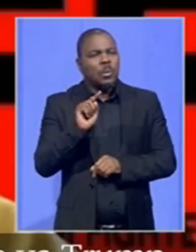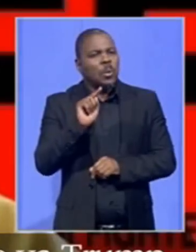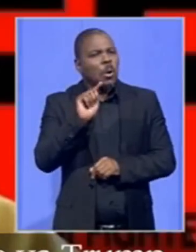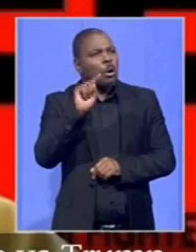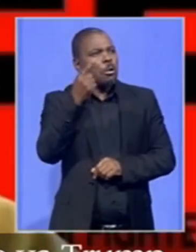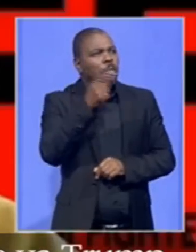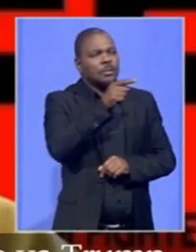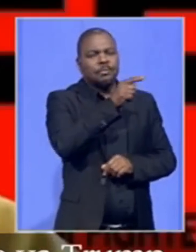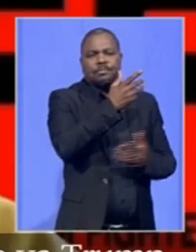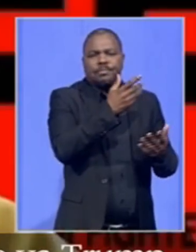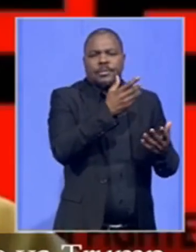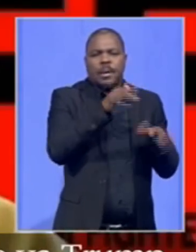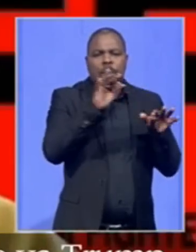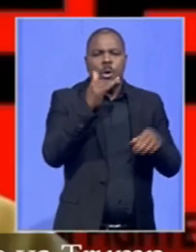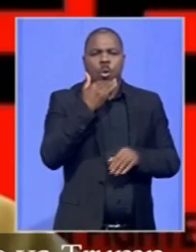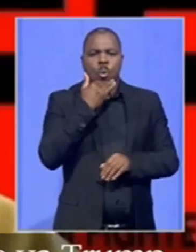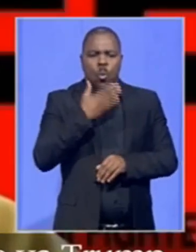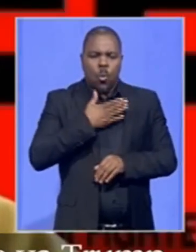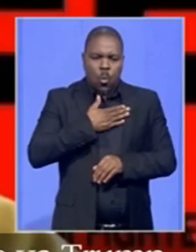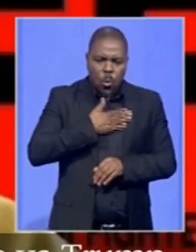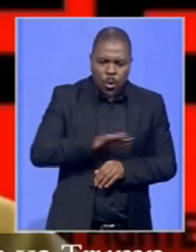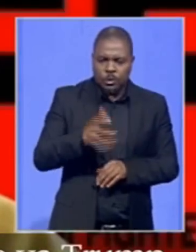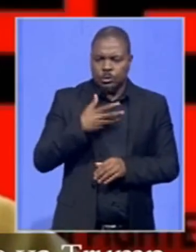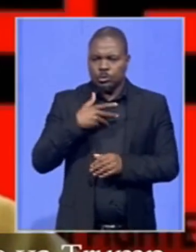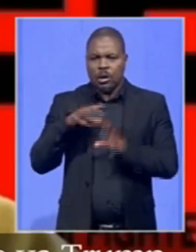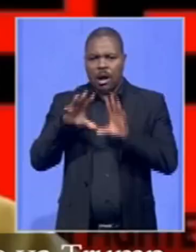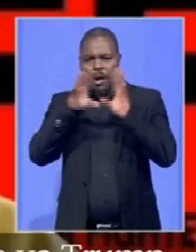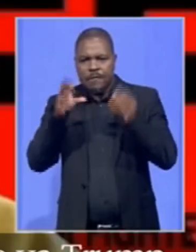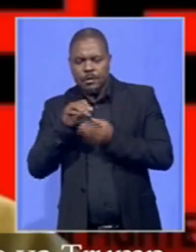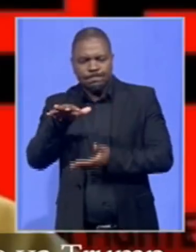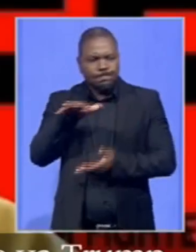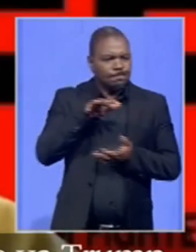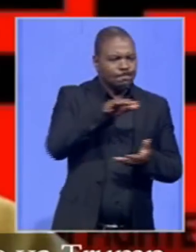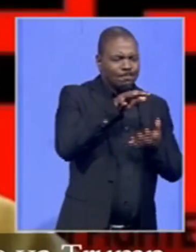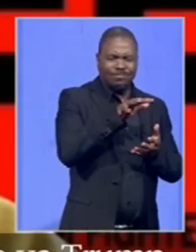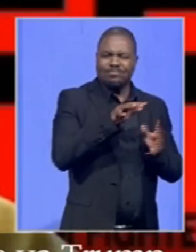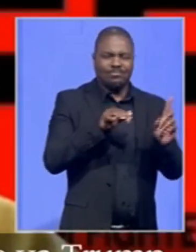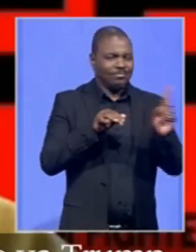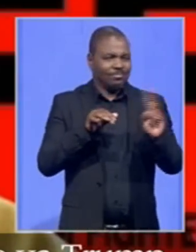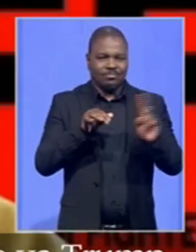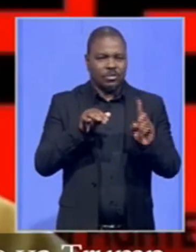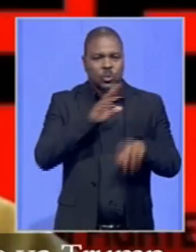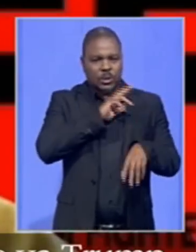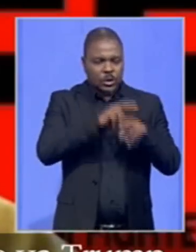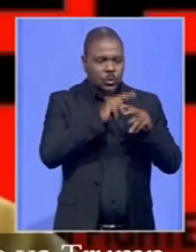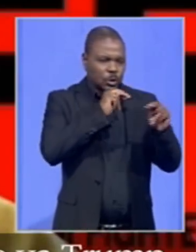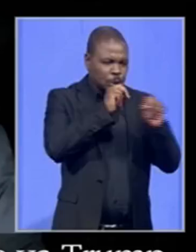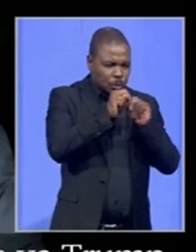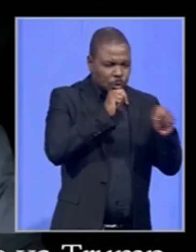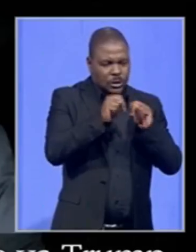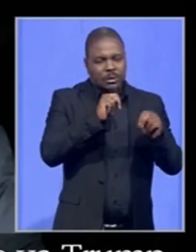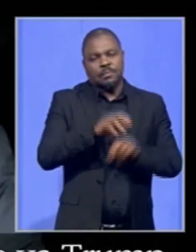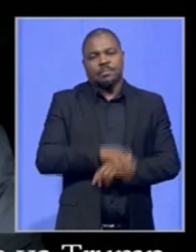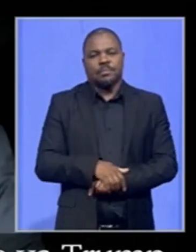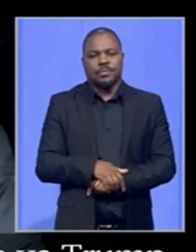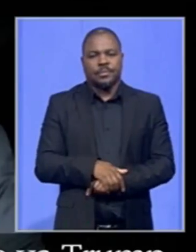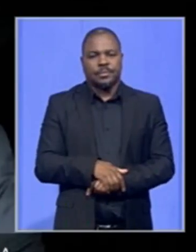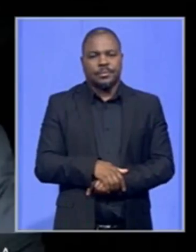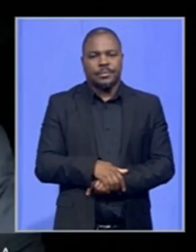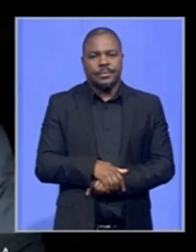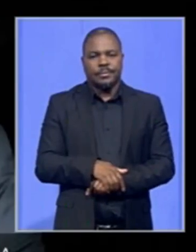influenced by the people who want to take a bigger stake on everything that they are kind of negotiating with other countries. As the